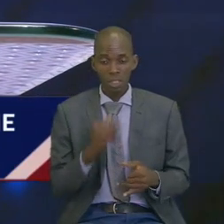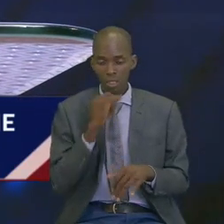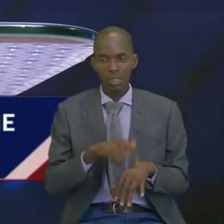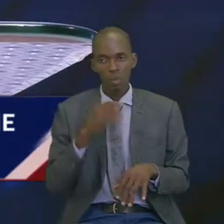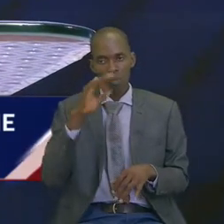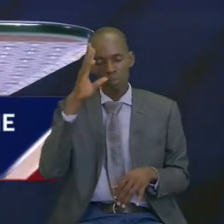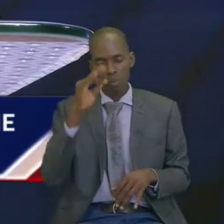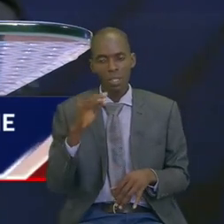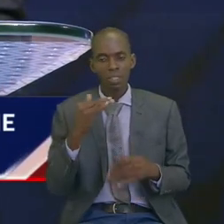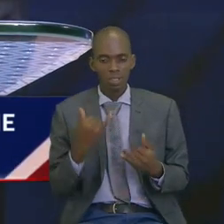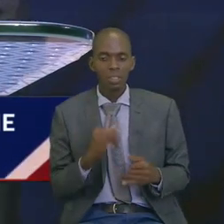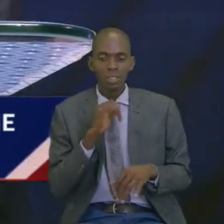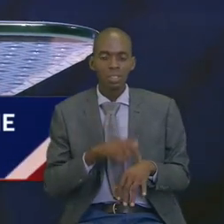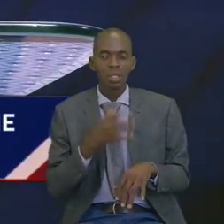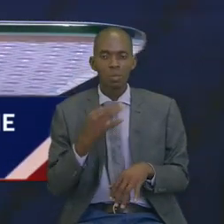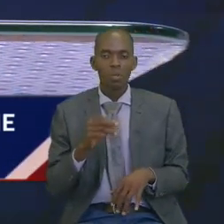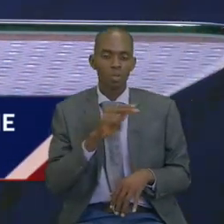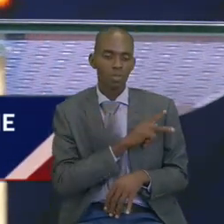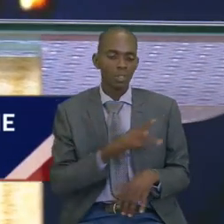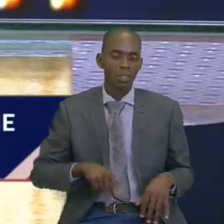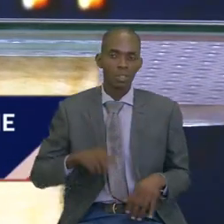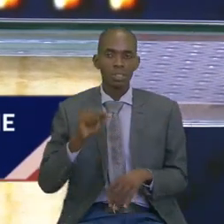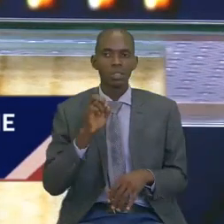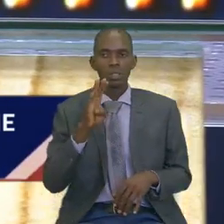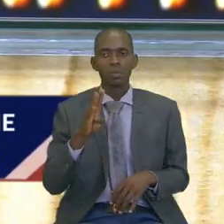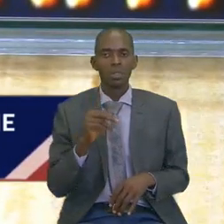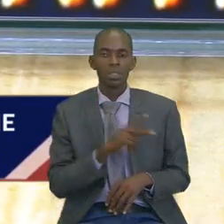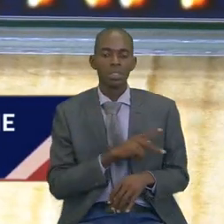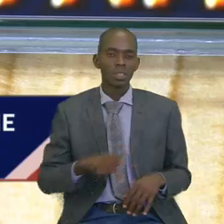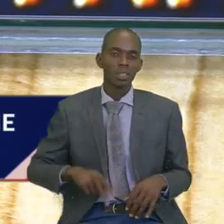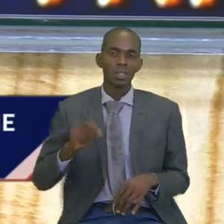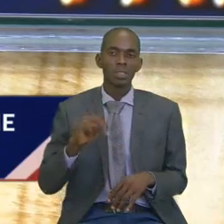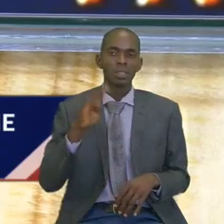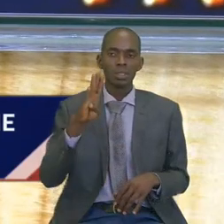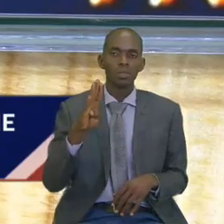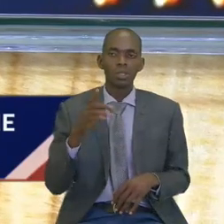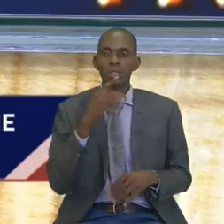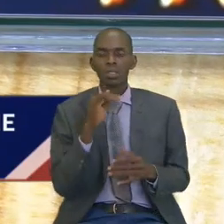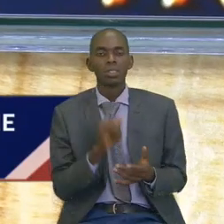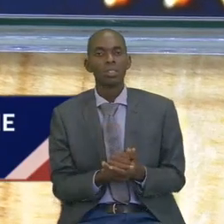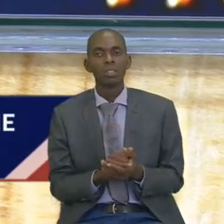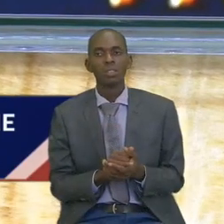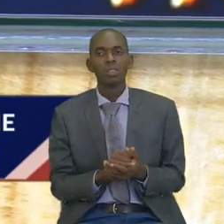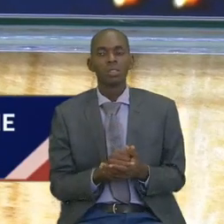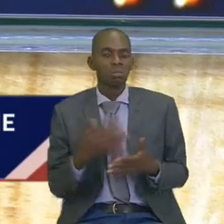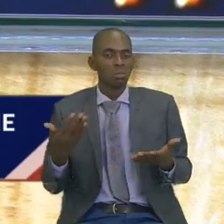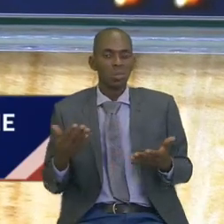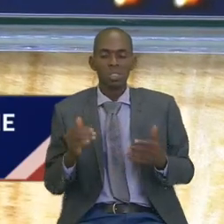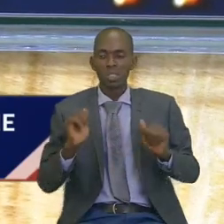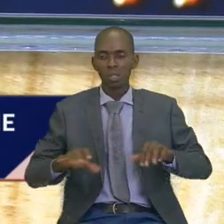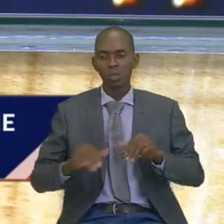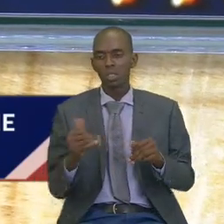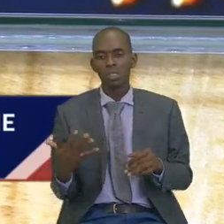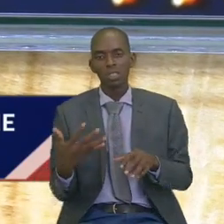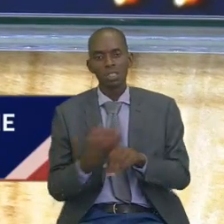of Nebuchadnezzar. And Nebuchadnezzar can put anyone he wants in the furnace of fire.